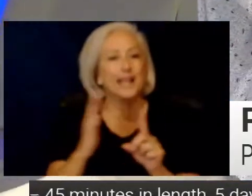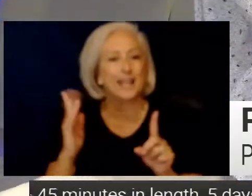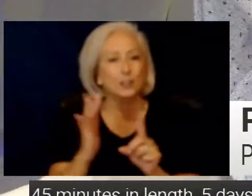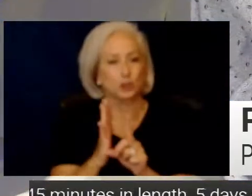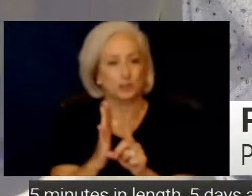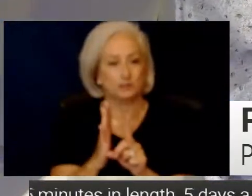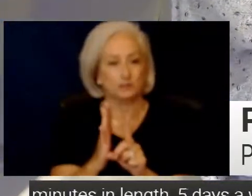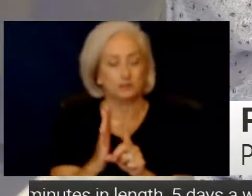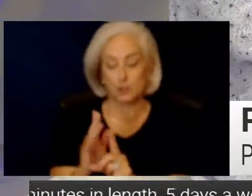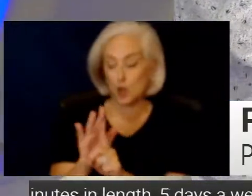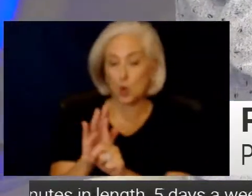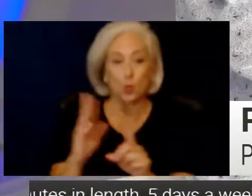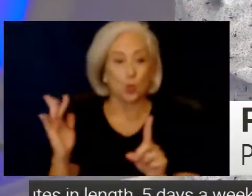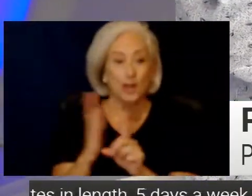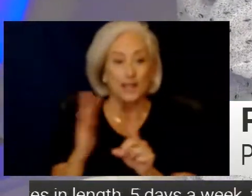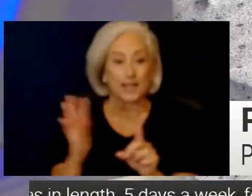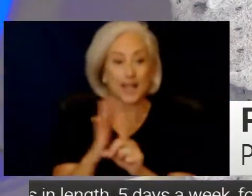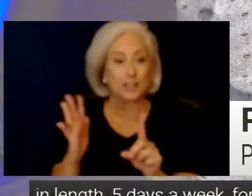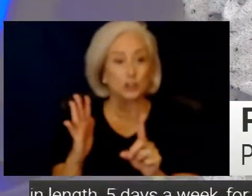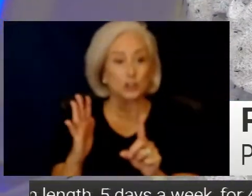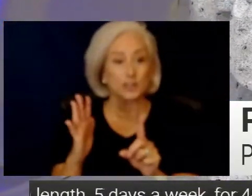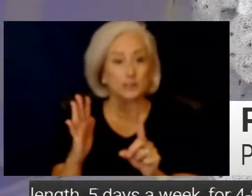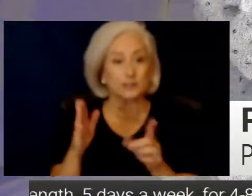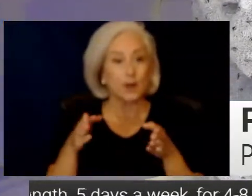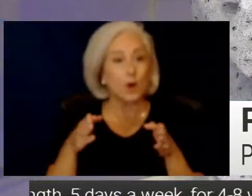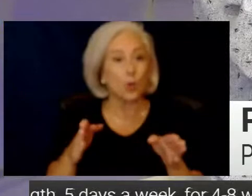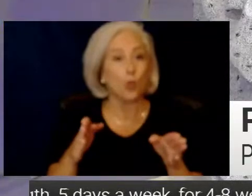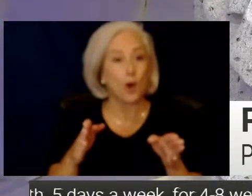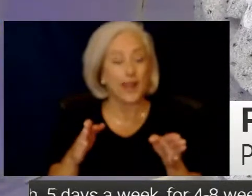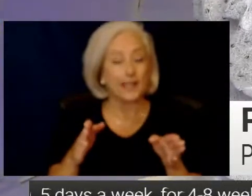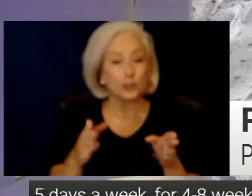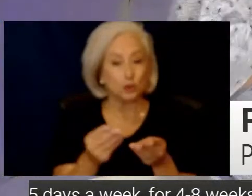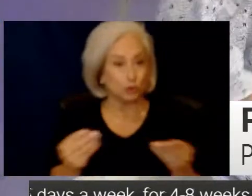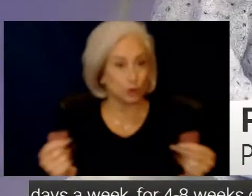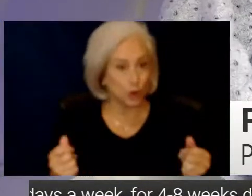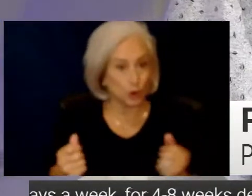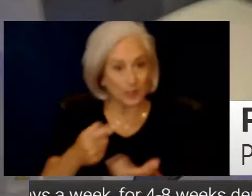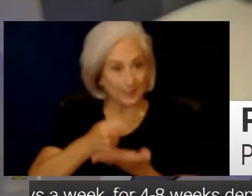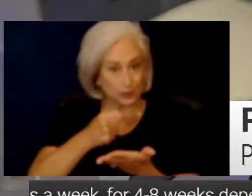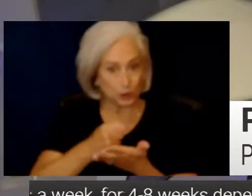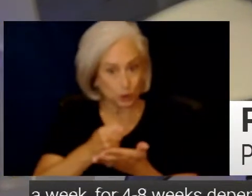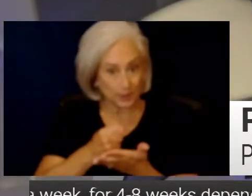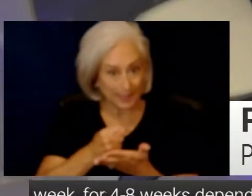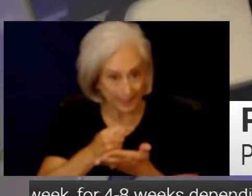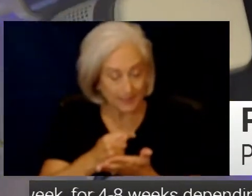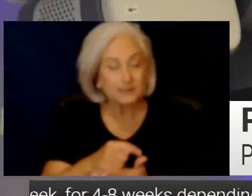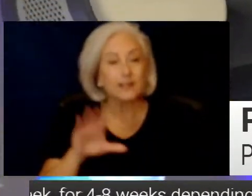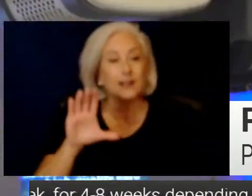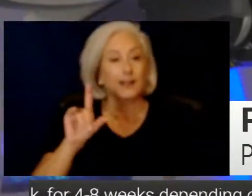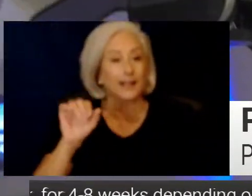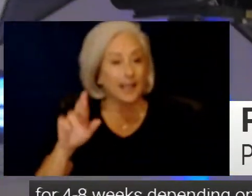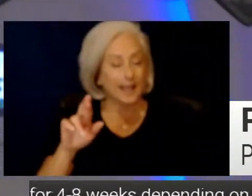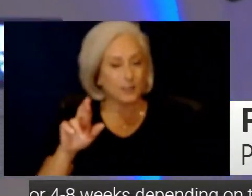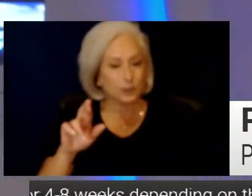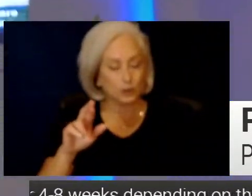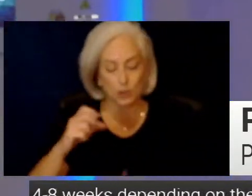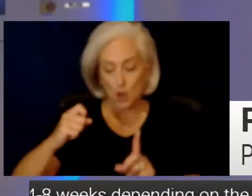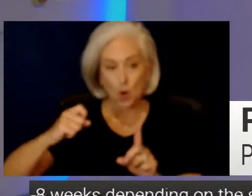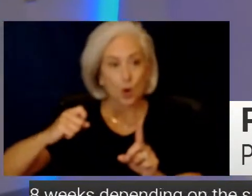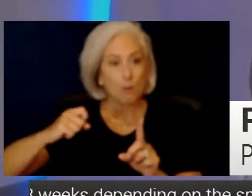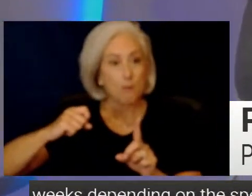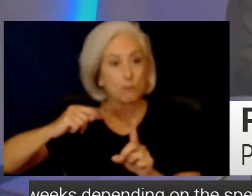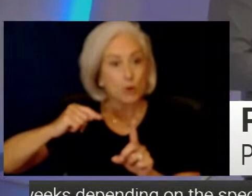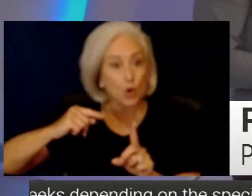cure cancer. And proton therapy is a form of radiation that's able to really accurately pinpoint at the tumor and